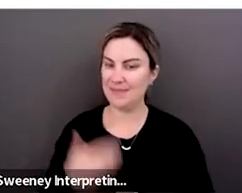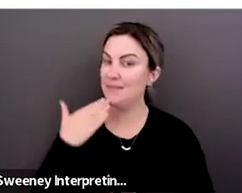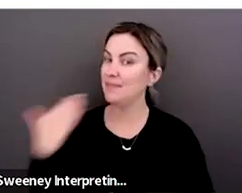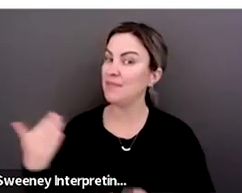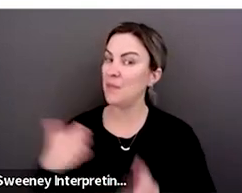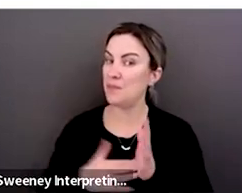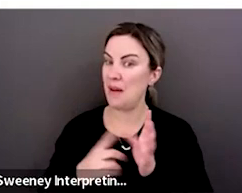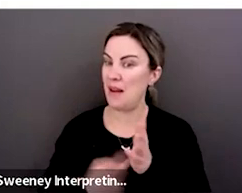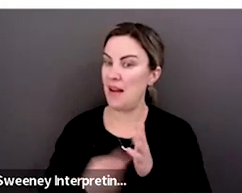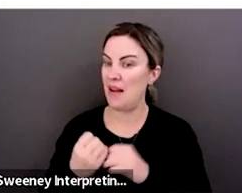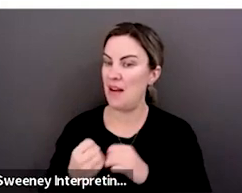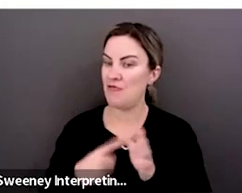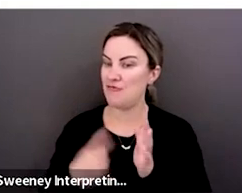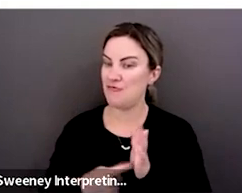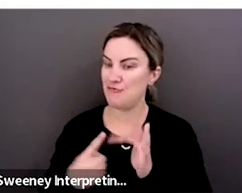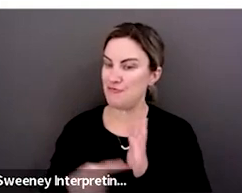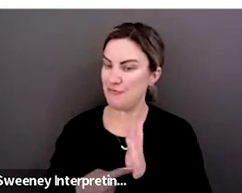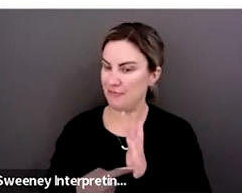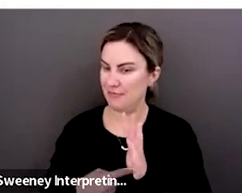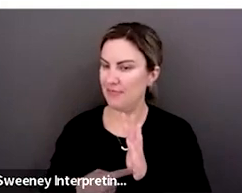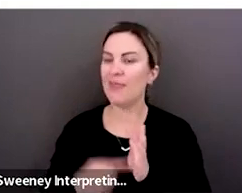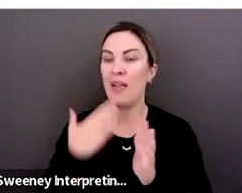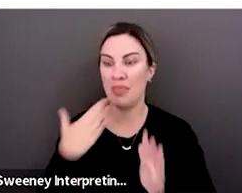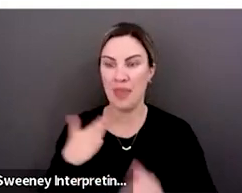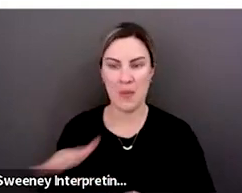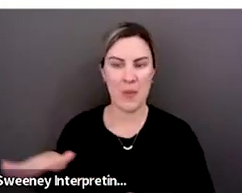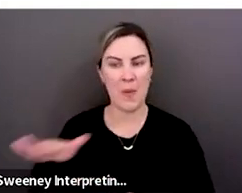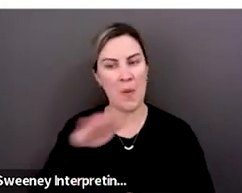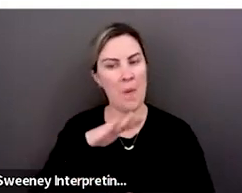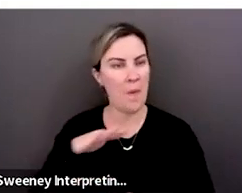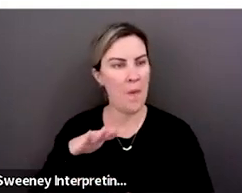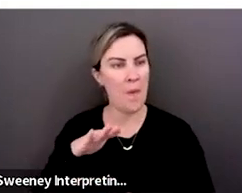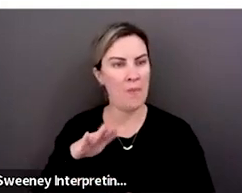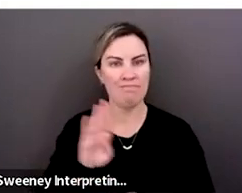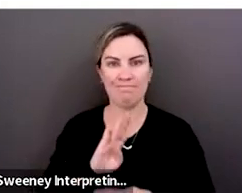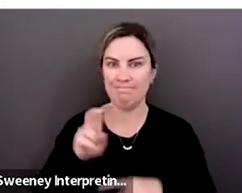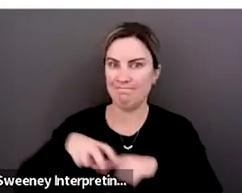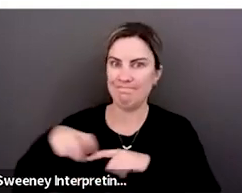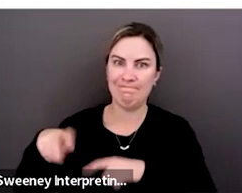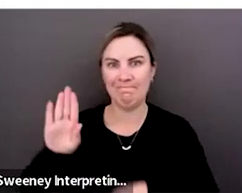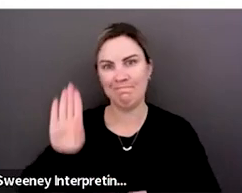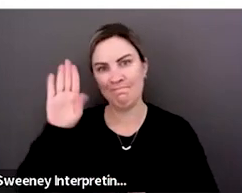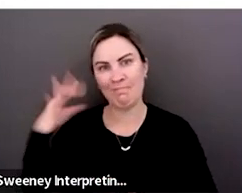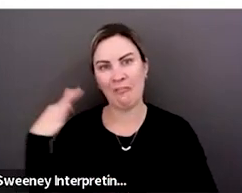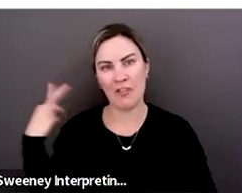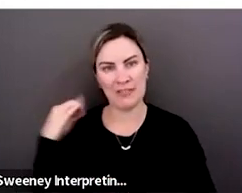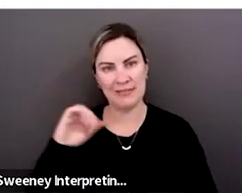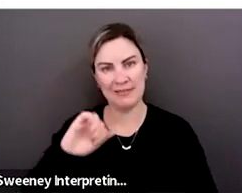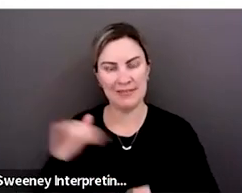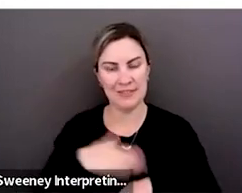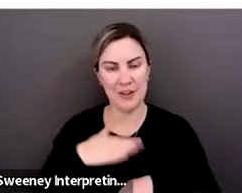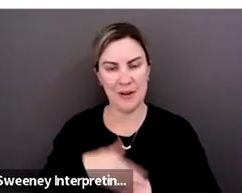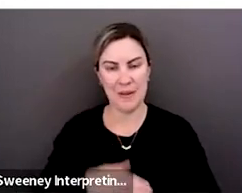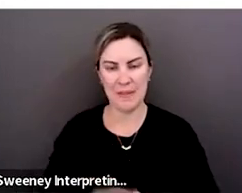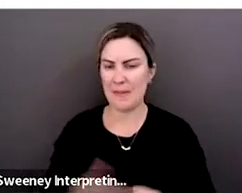Thank you, Margaret, and thank you to all of our panelists who have given up their time to join us today. It feels a